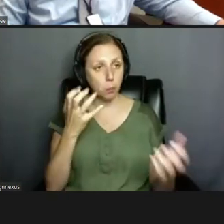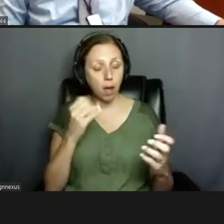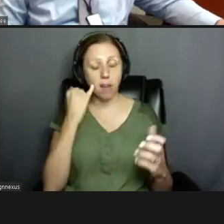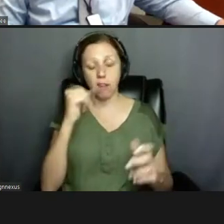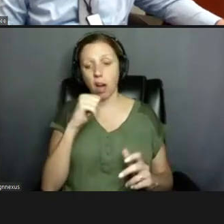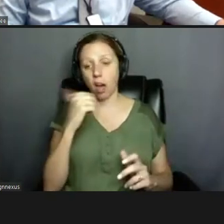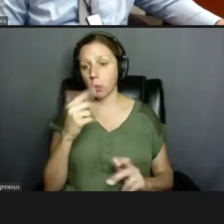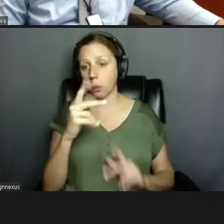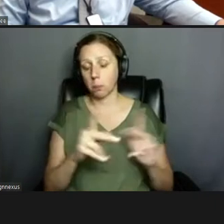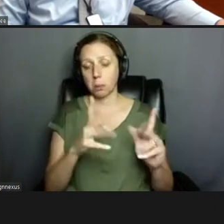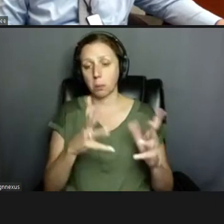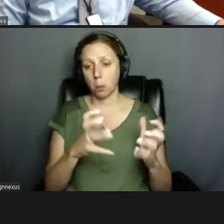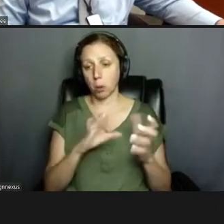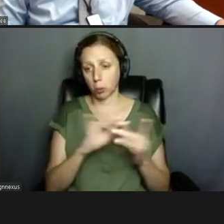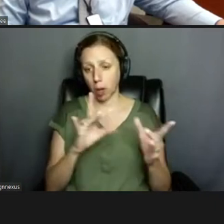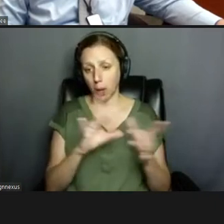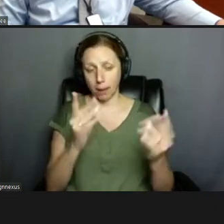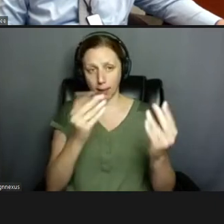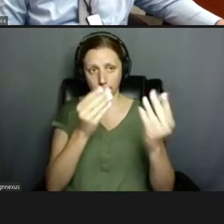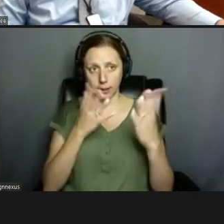please let us know. Thank you.